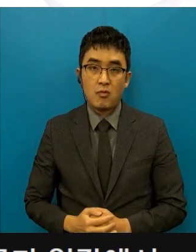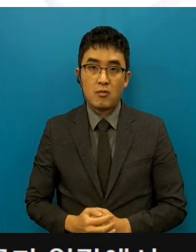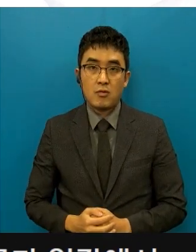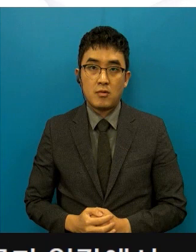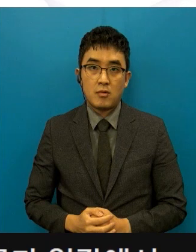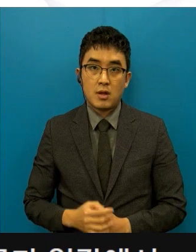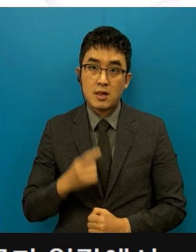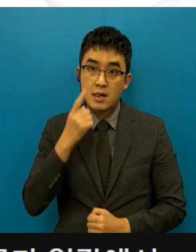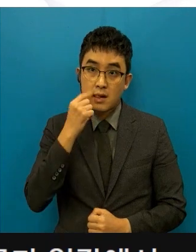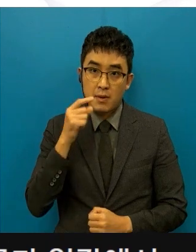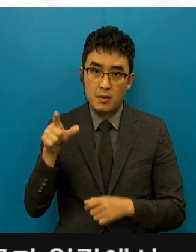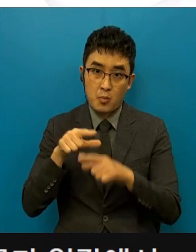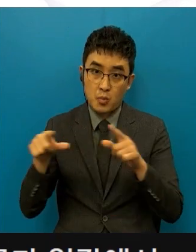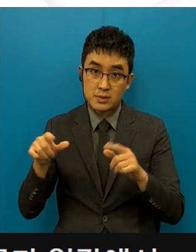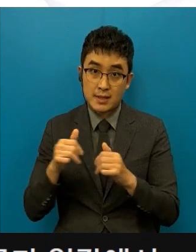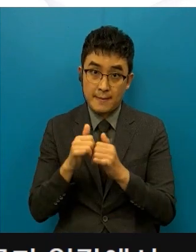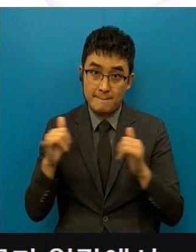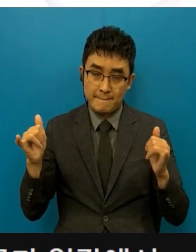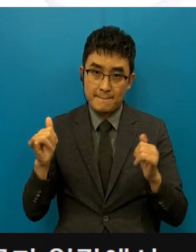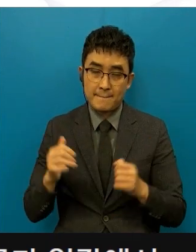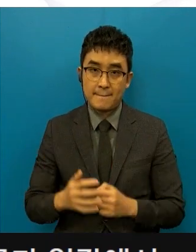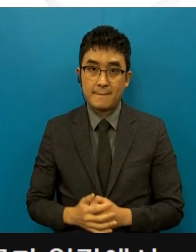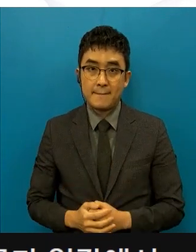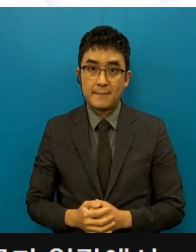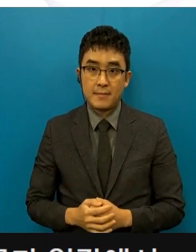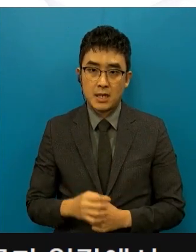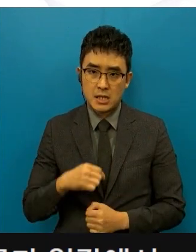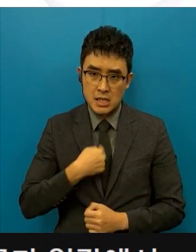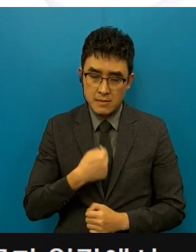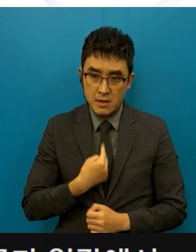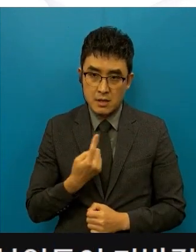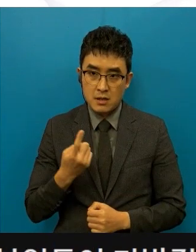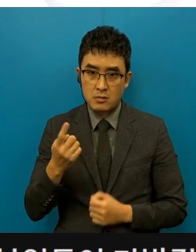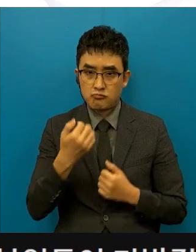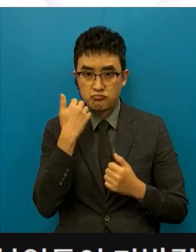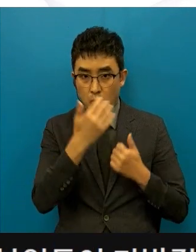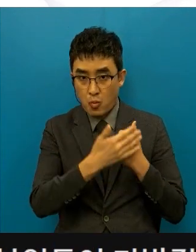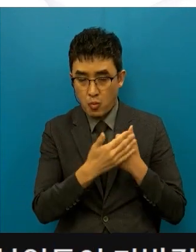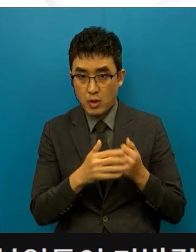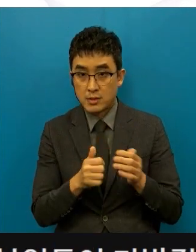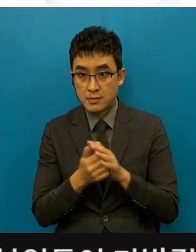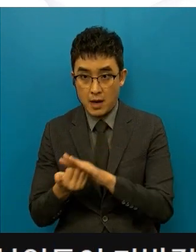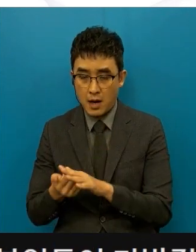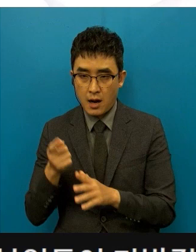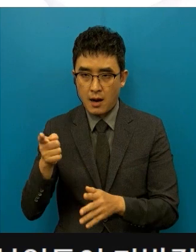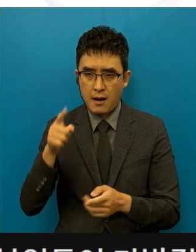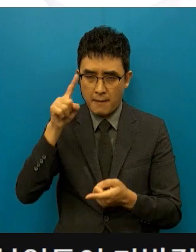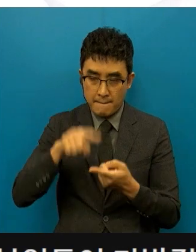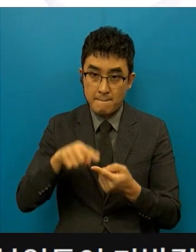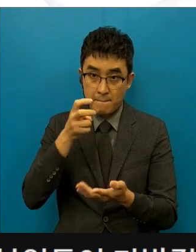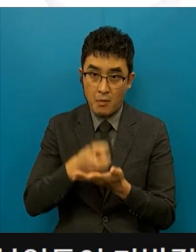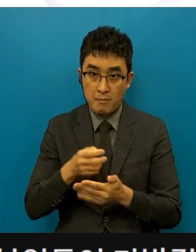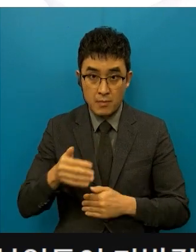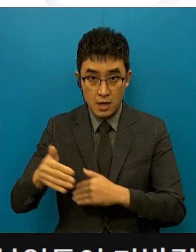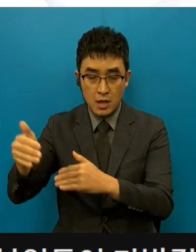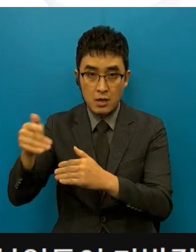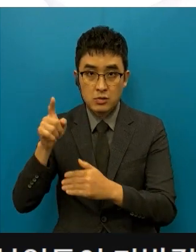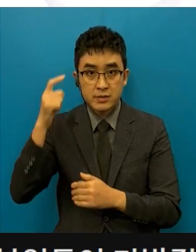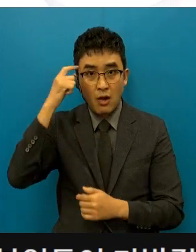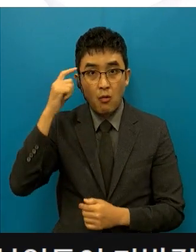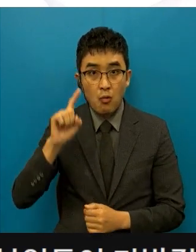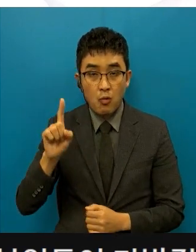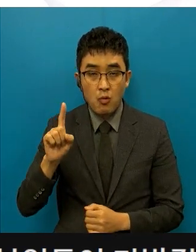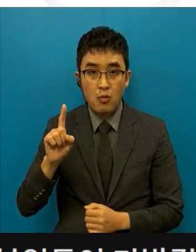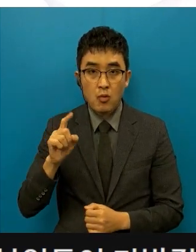the accept or legalizing committed the assisted suicide, whether there is agreement on that, or is there resistance to that?